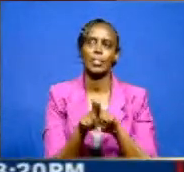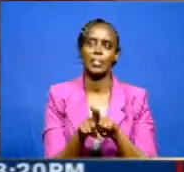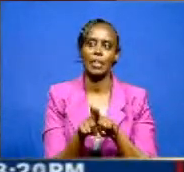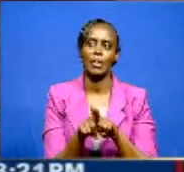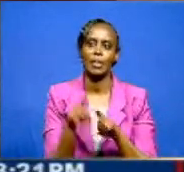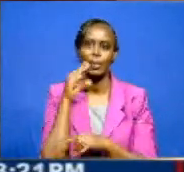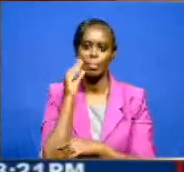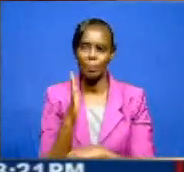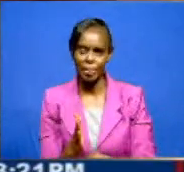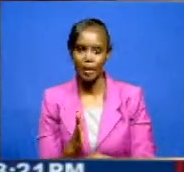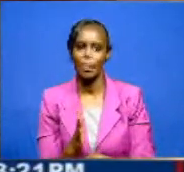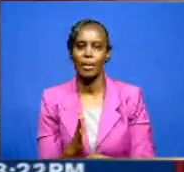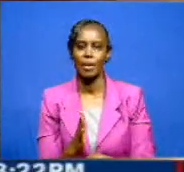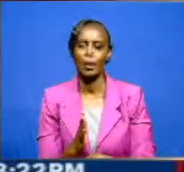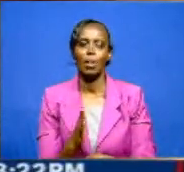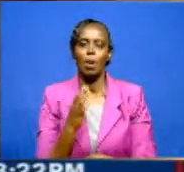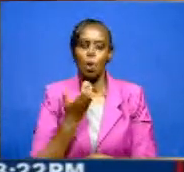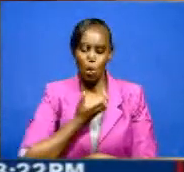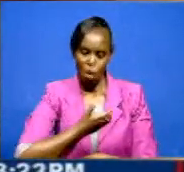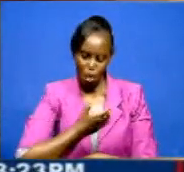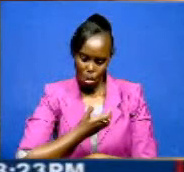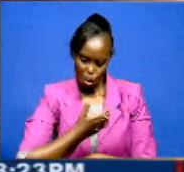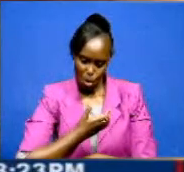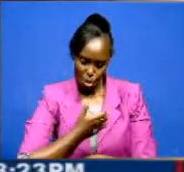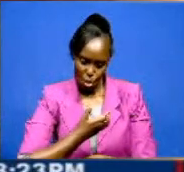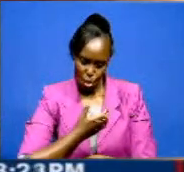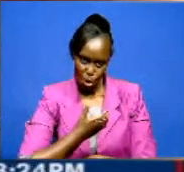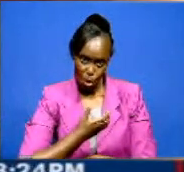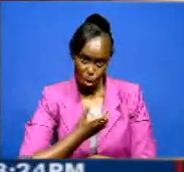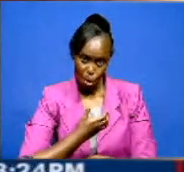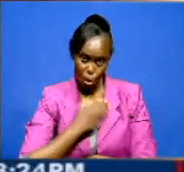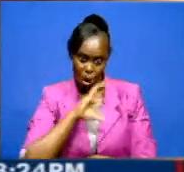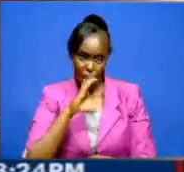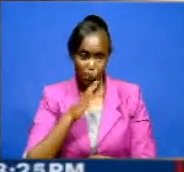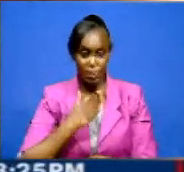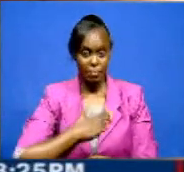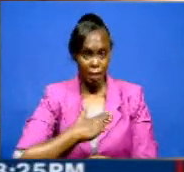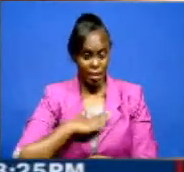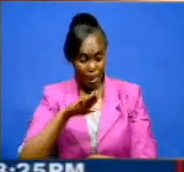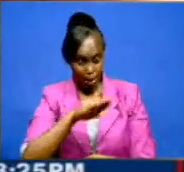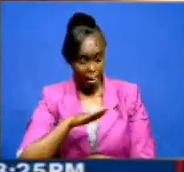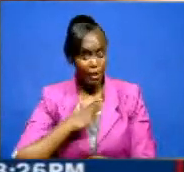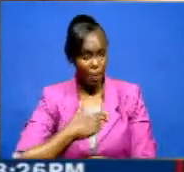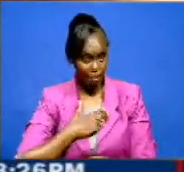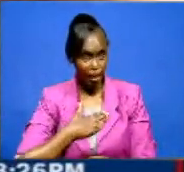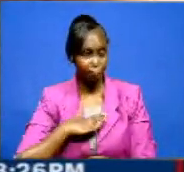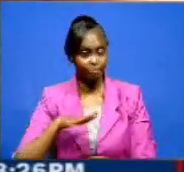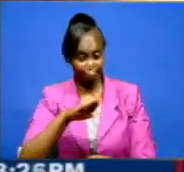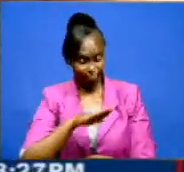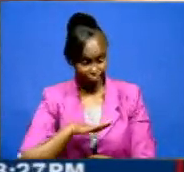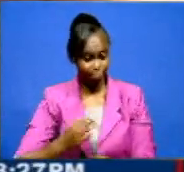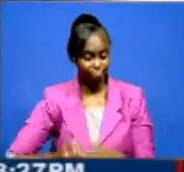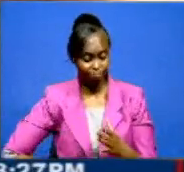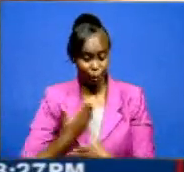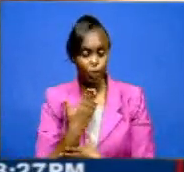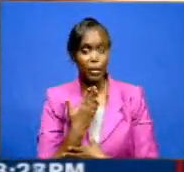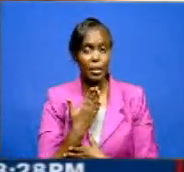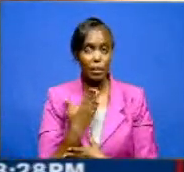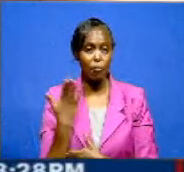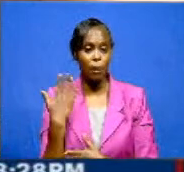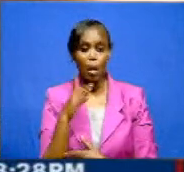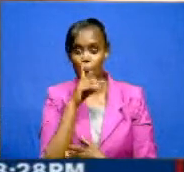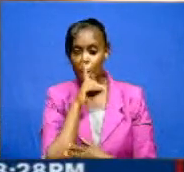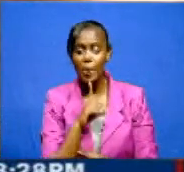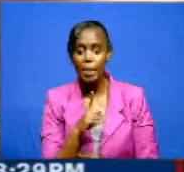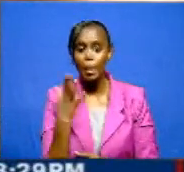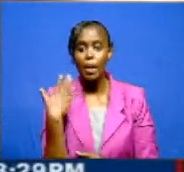Mr. Speaker, in my own county also, is a producer of mung beans.